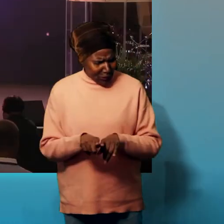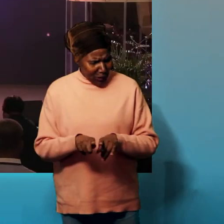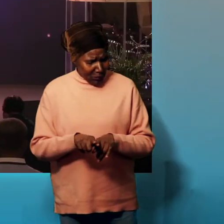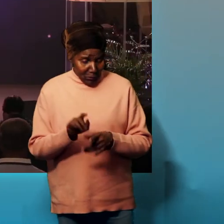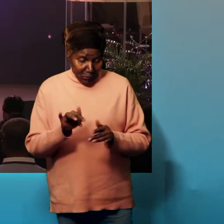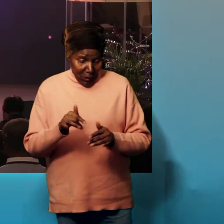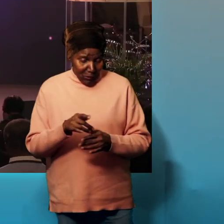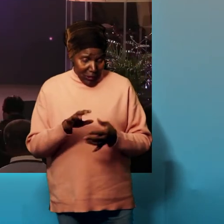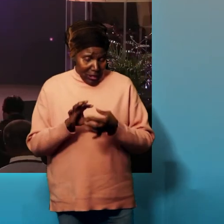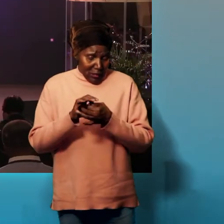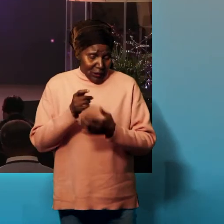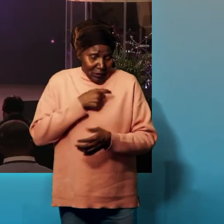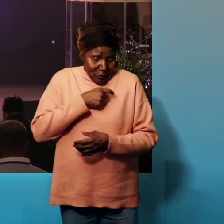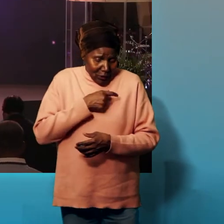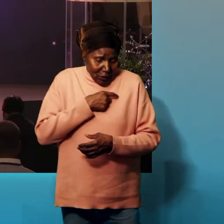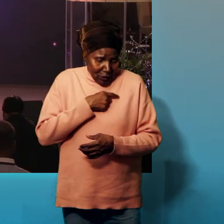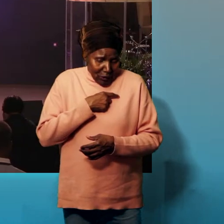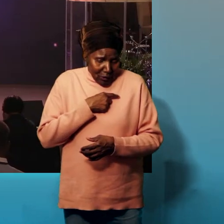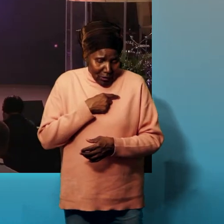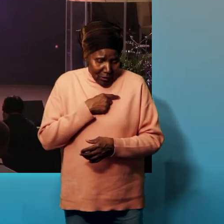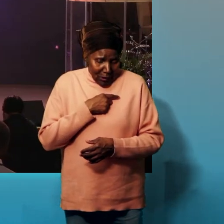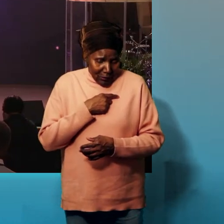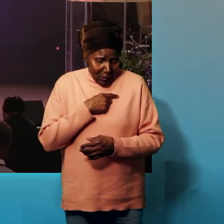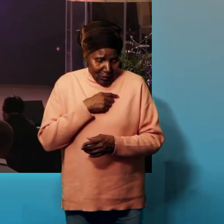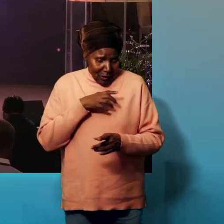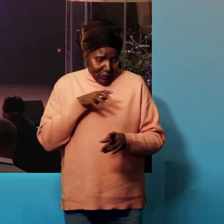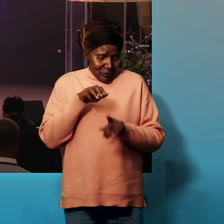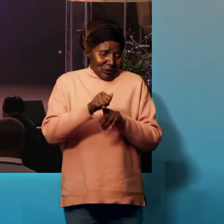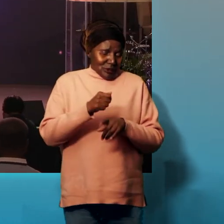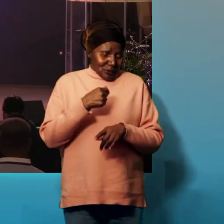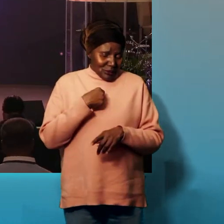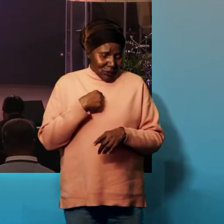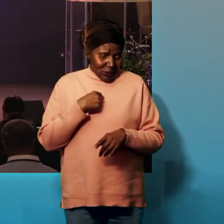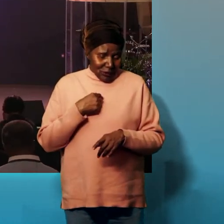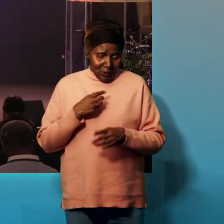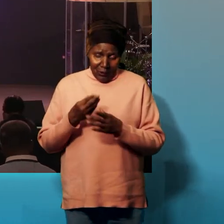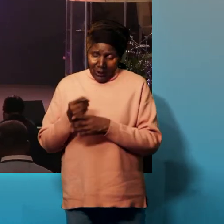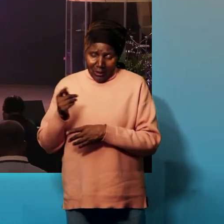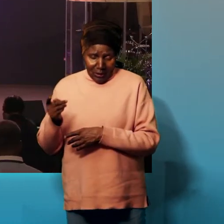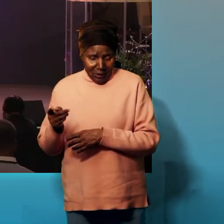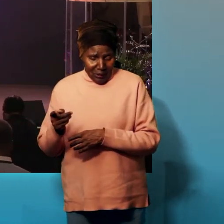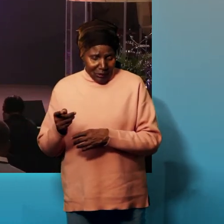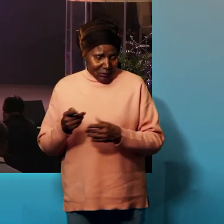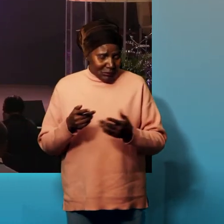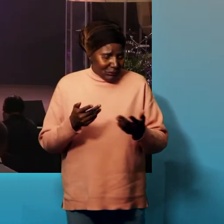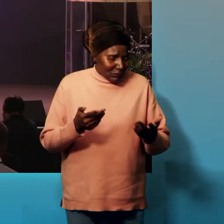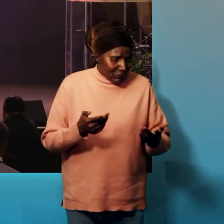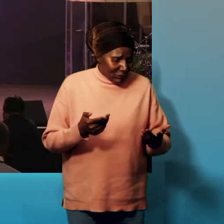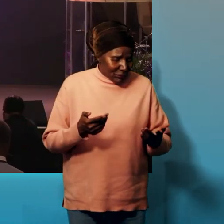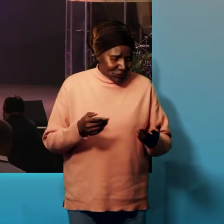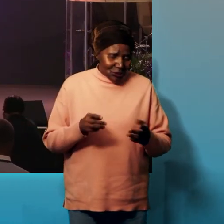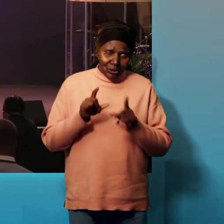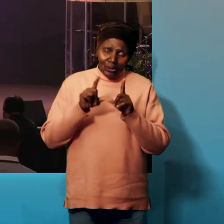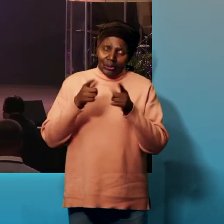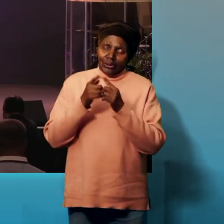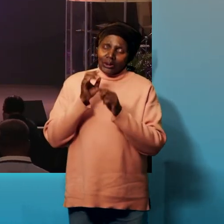fear, fear that maybe they would arrest him and crucify him as well. Lord, we ask for your forgiveness.